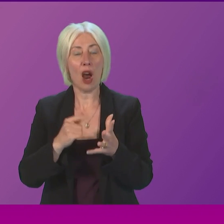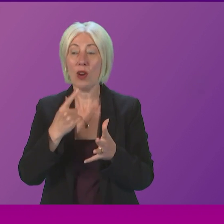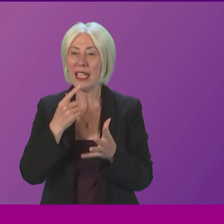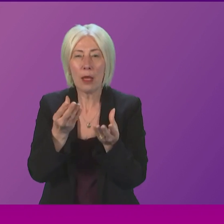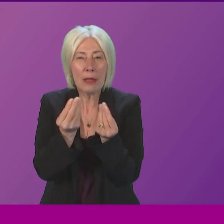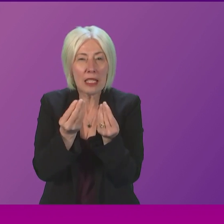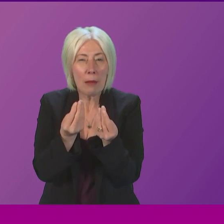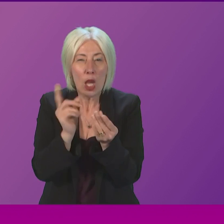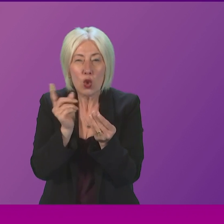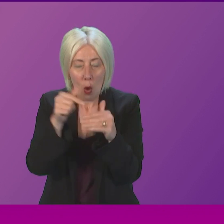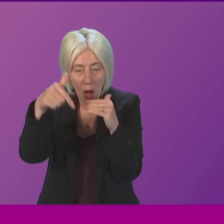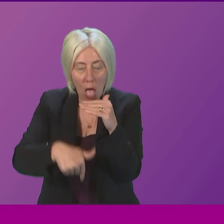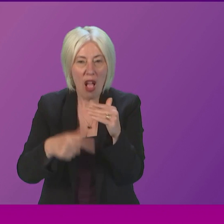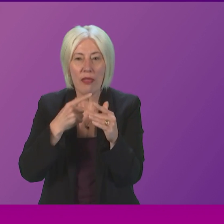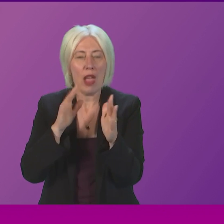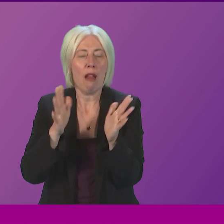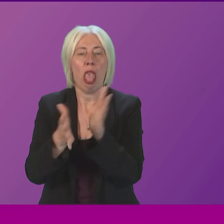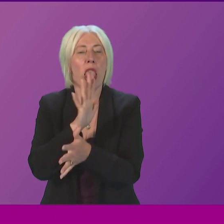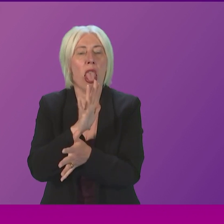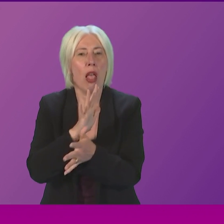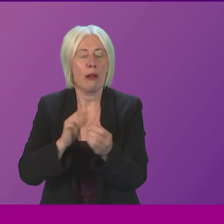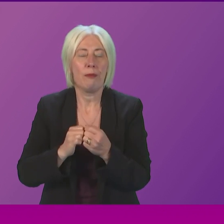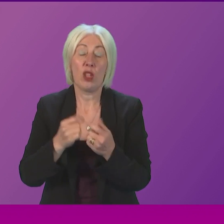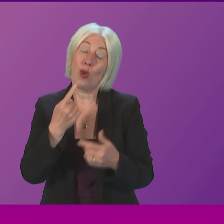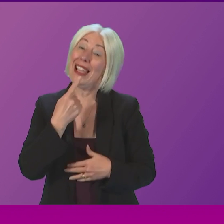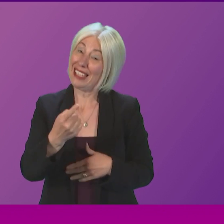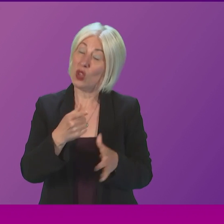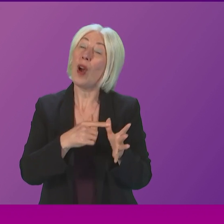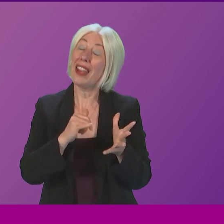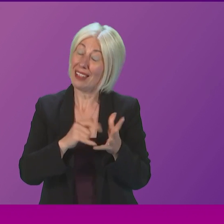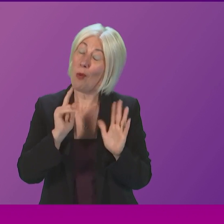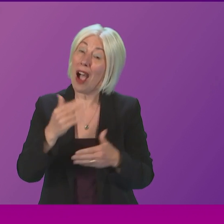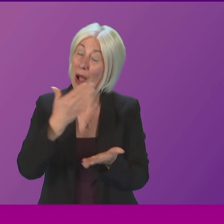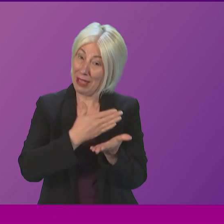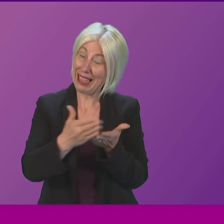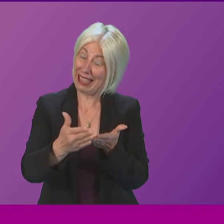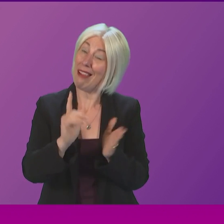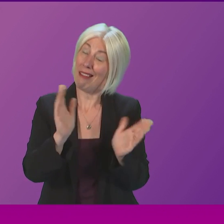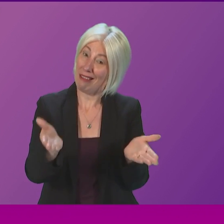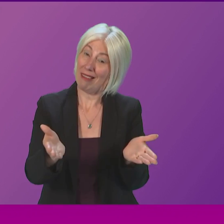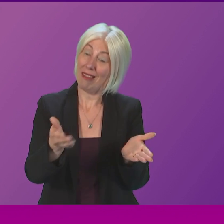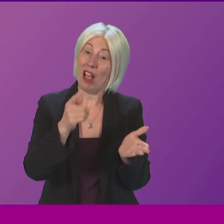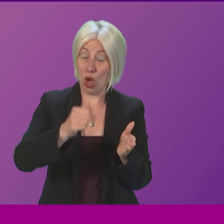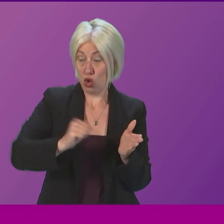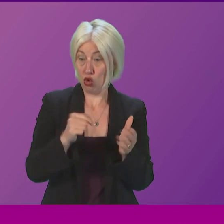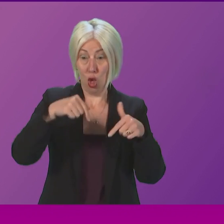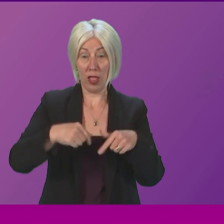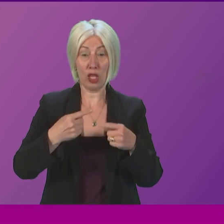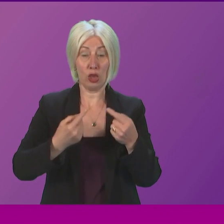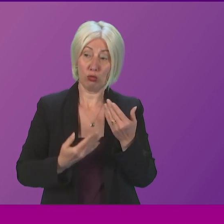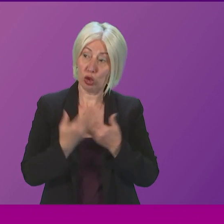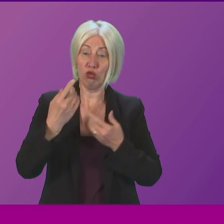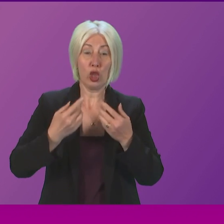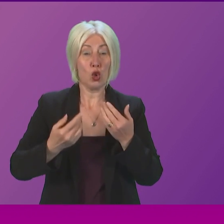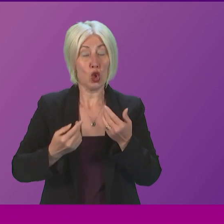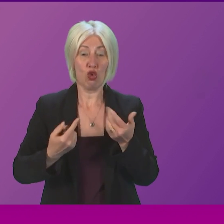substance, he manages to fluff it. So what I will say to Anna Sarwar very clearly is that when it comes to Scotland's renewable